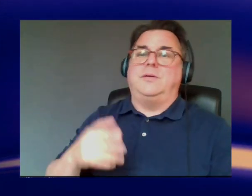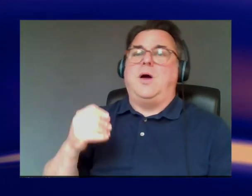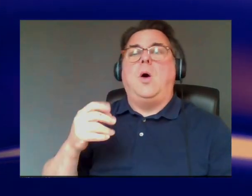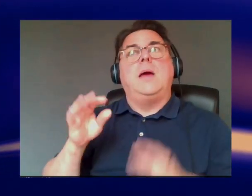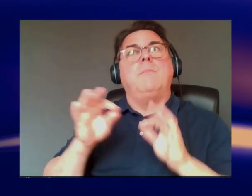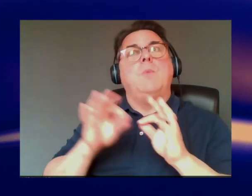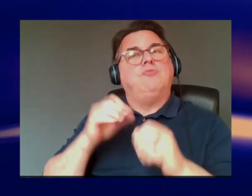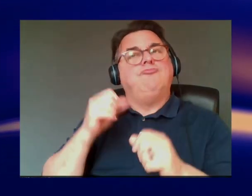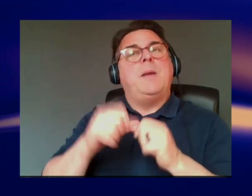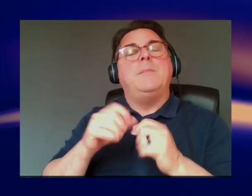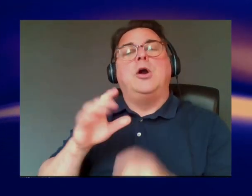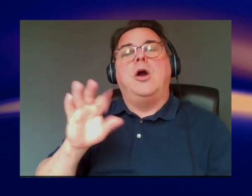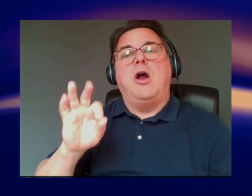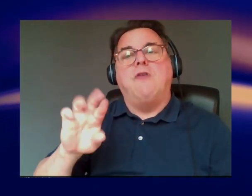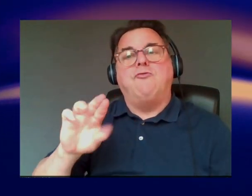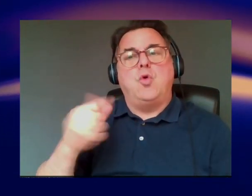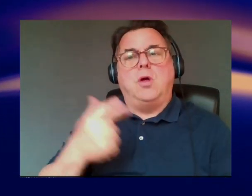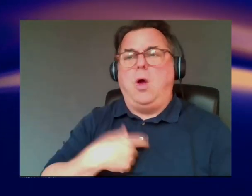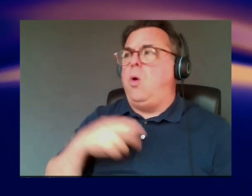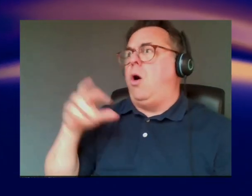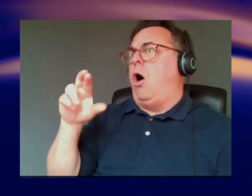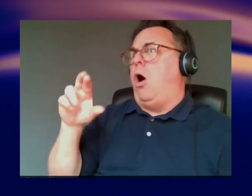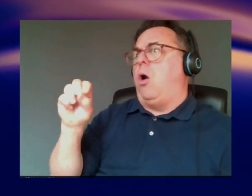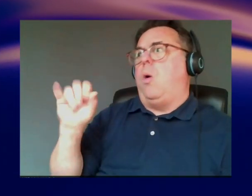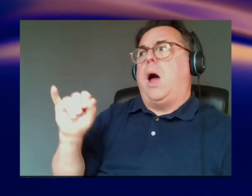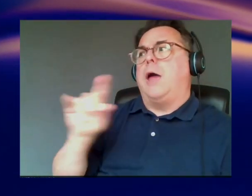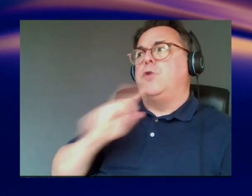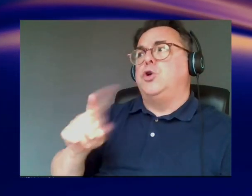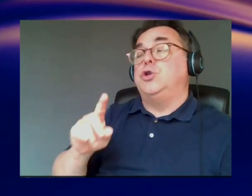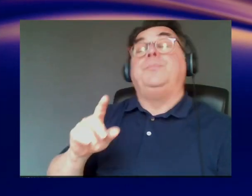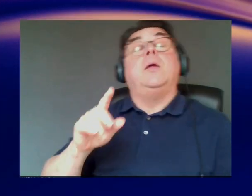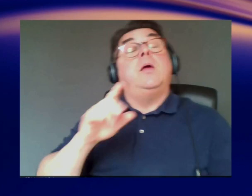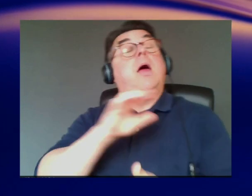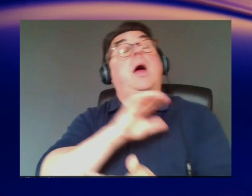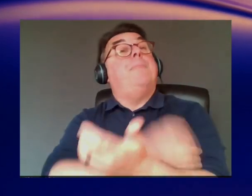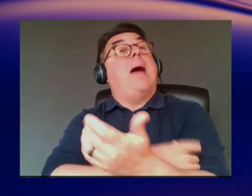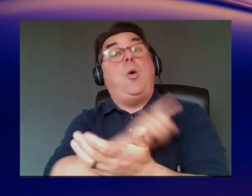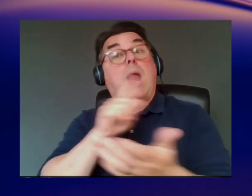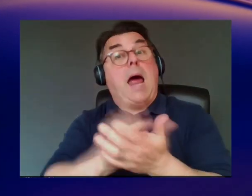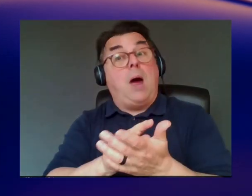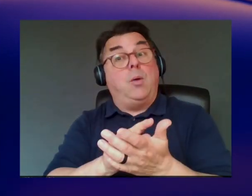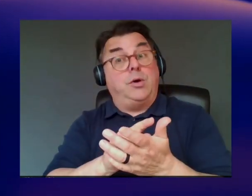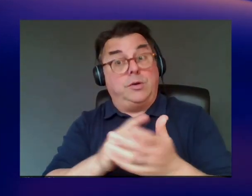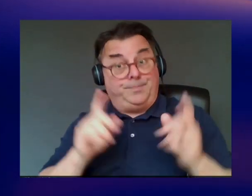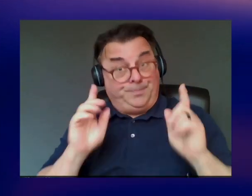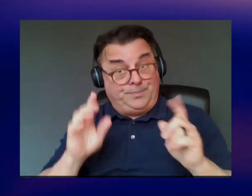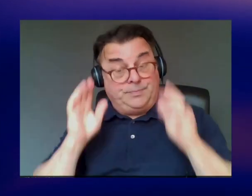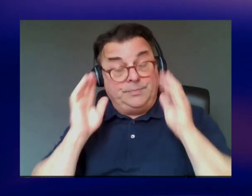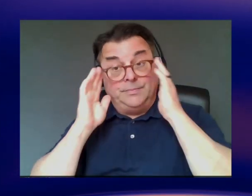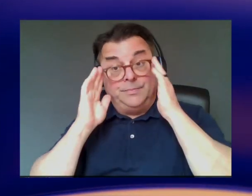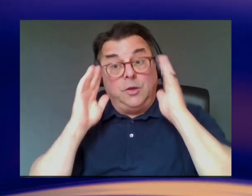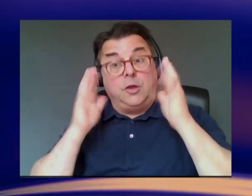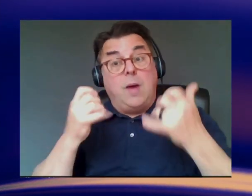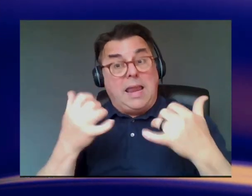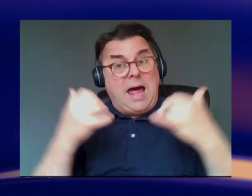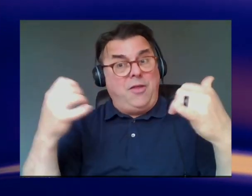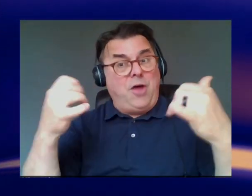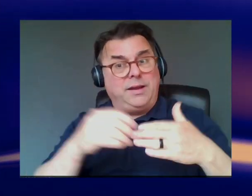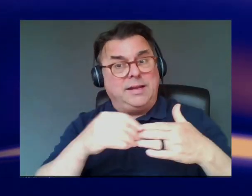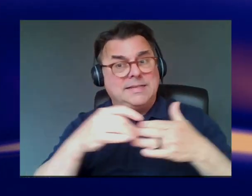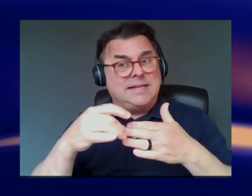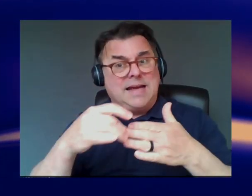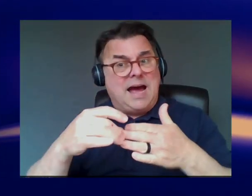Yeah. And that's about all I spent. A penny. Okay. 1 penny coming your way. That's cost optimization if I've ever